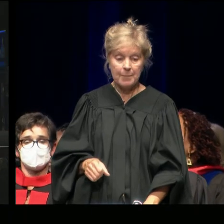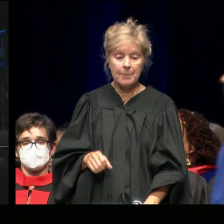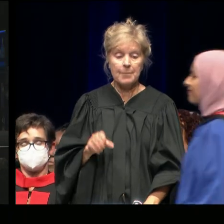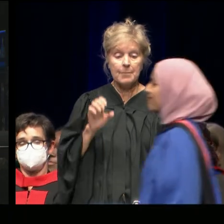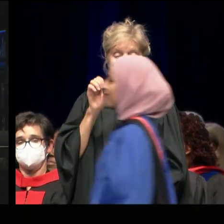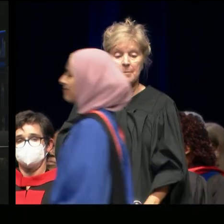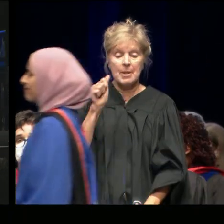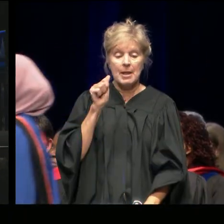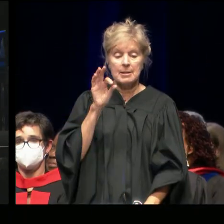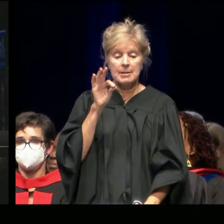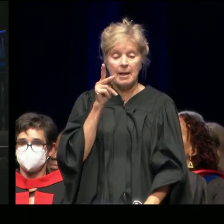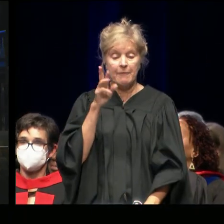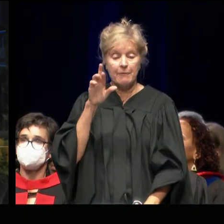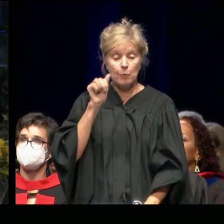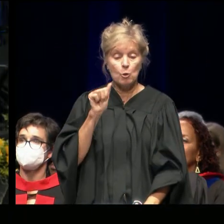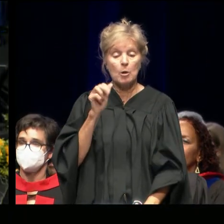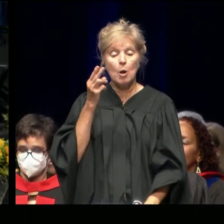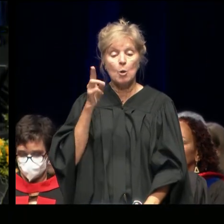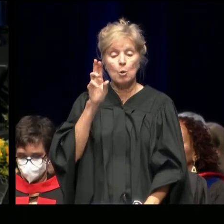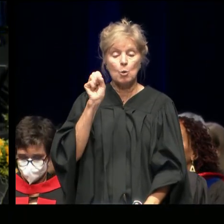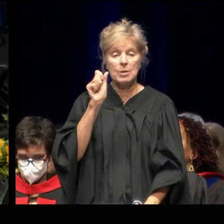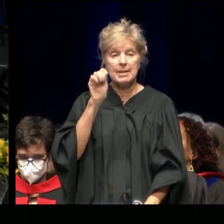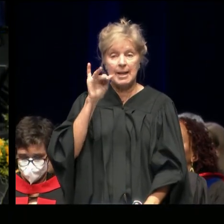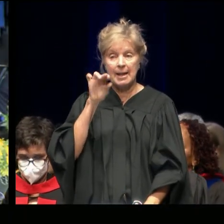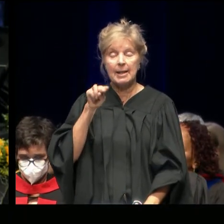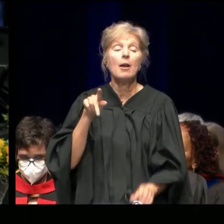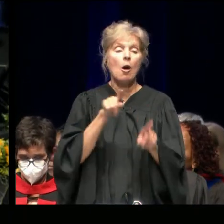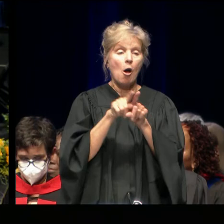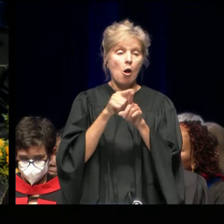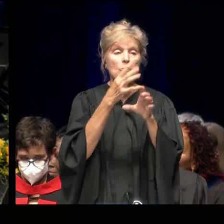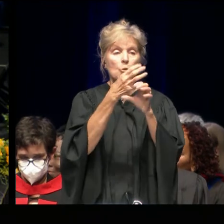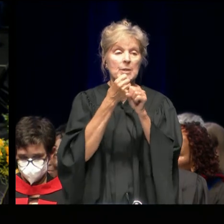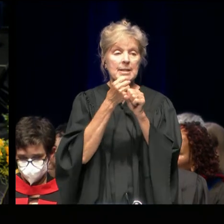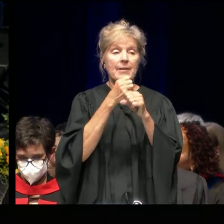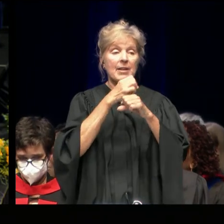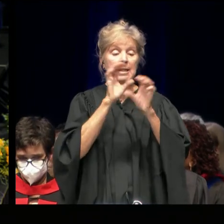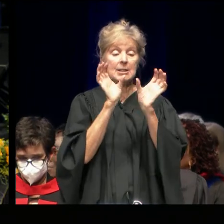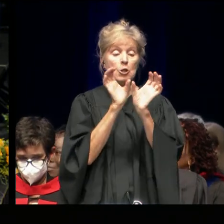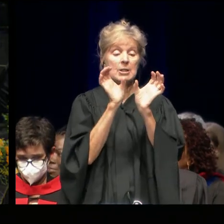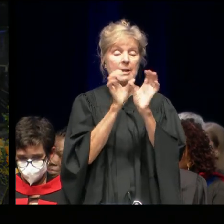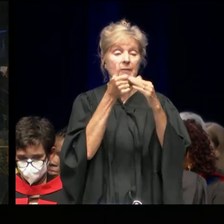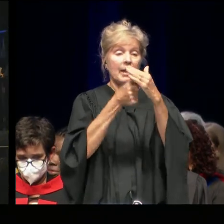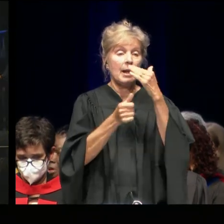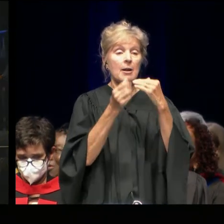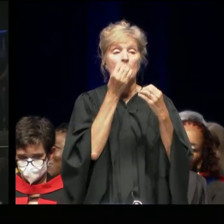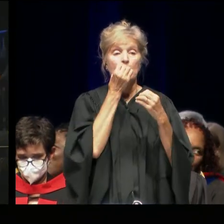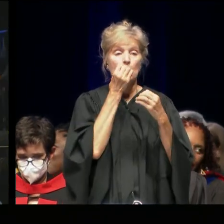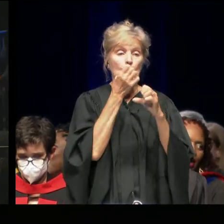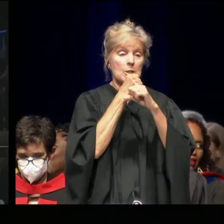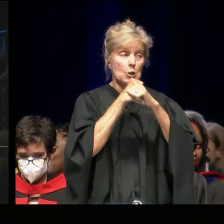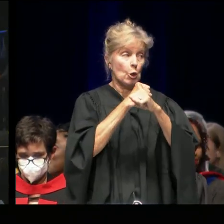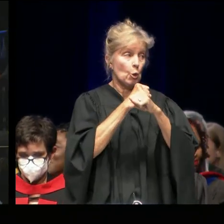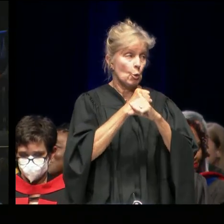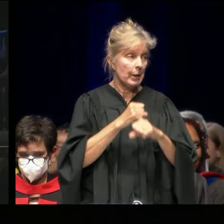Safura Husseini, who is also receiving a certificate in food security.